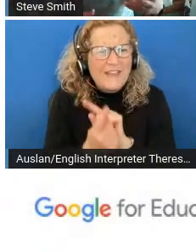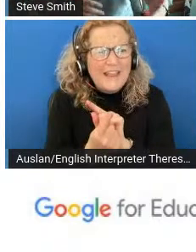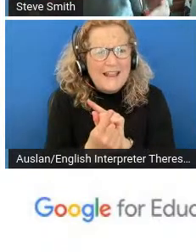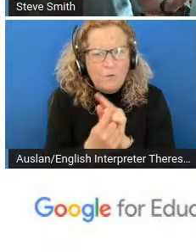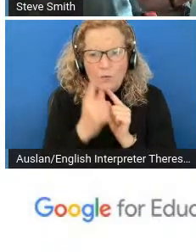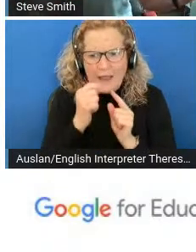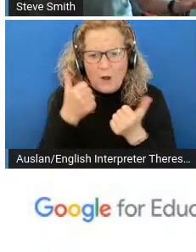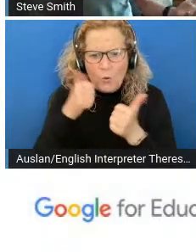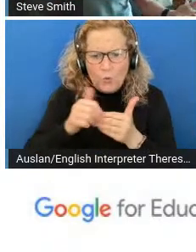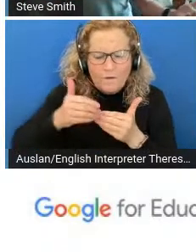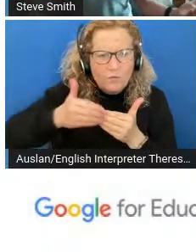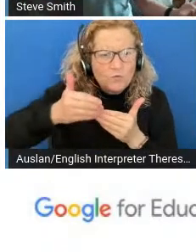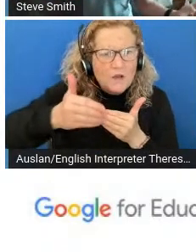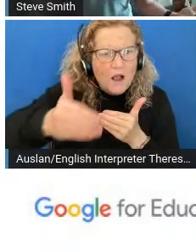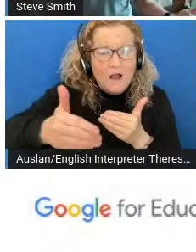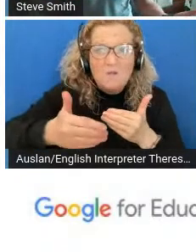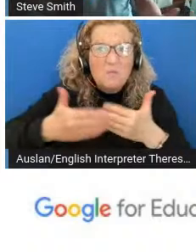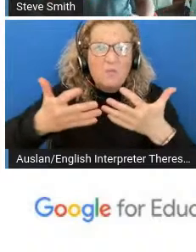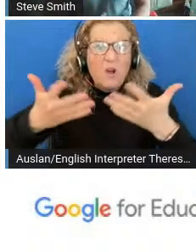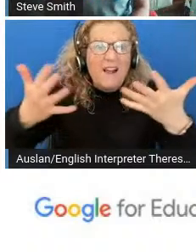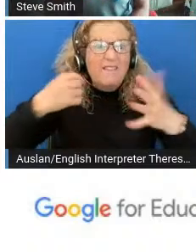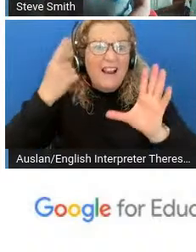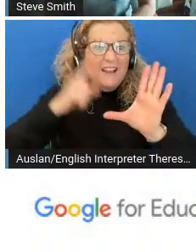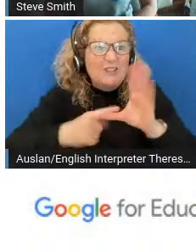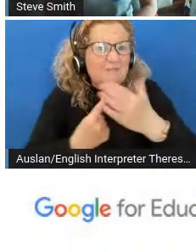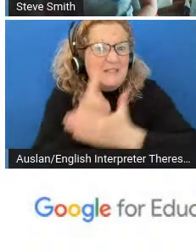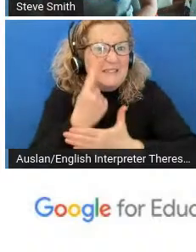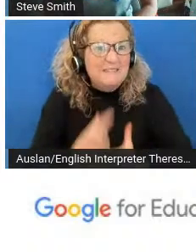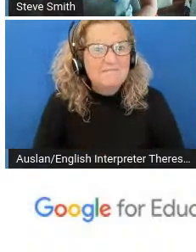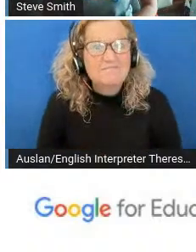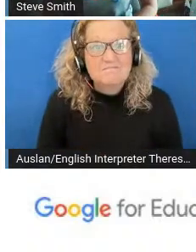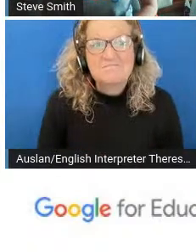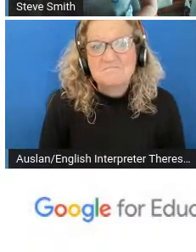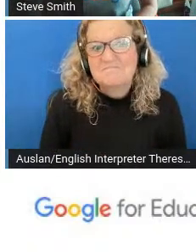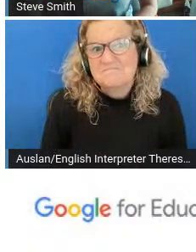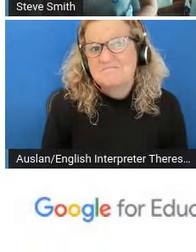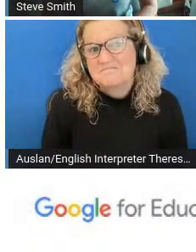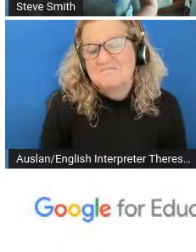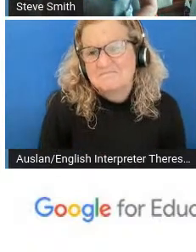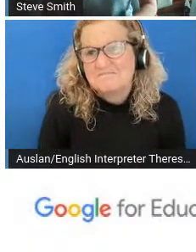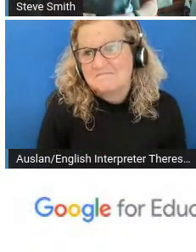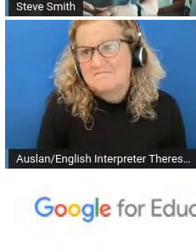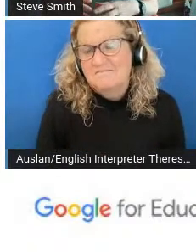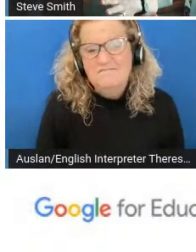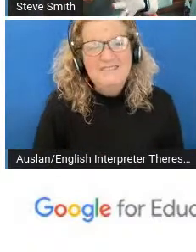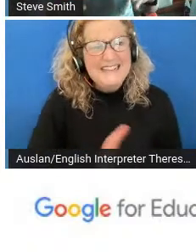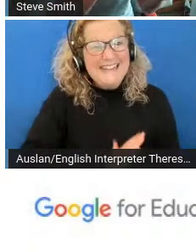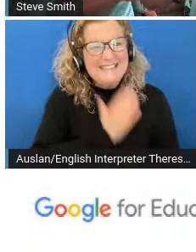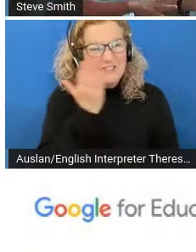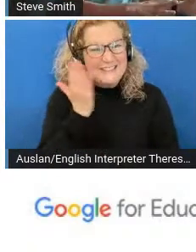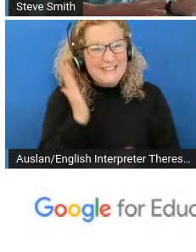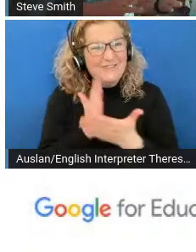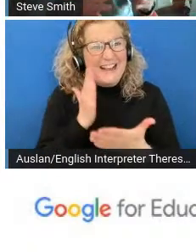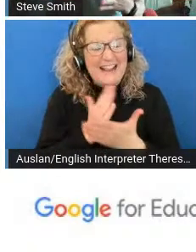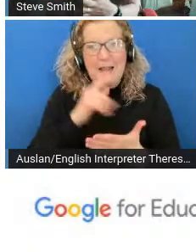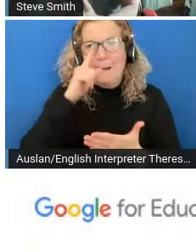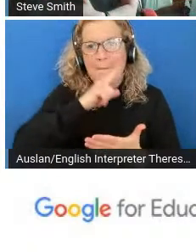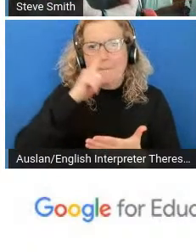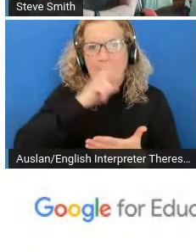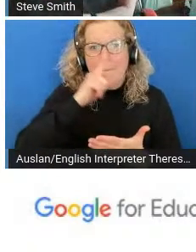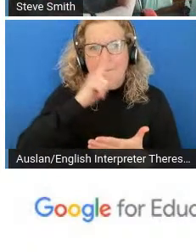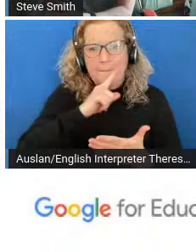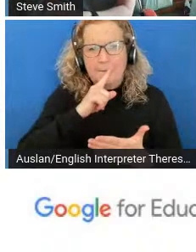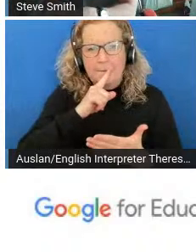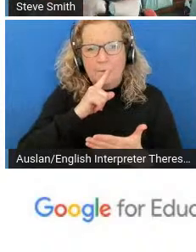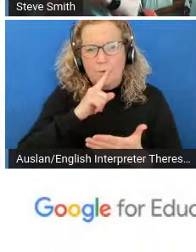of whatever 2022 brings. It's interesting that people are kind of gone, what am I going to get rid of and what am